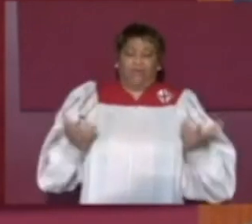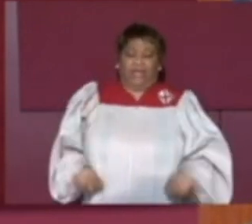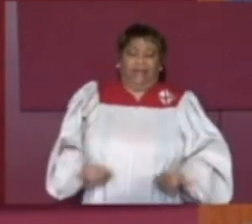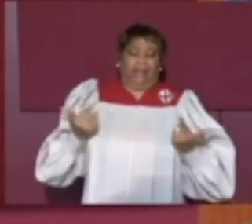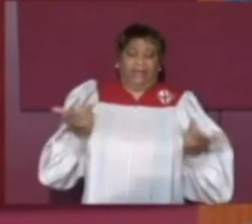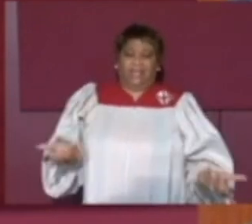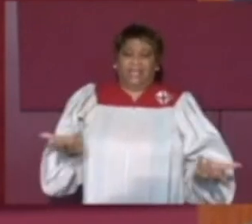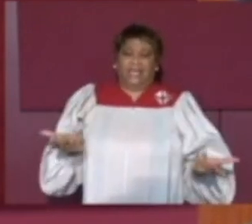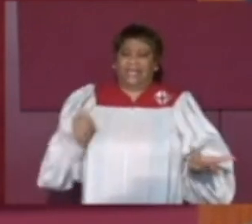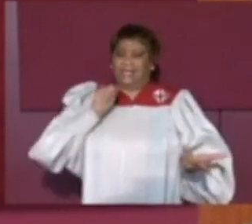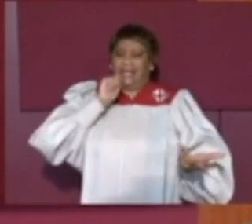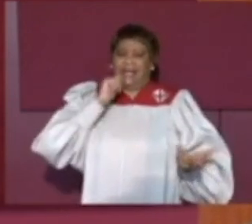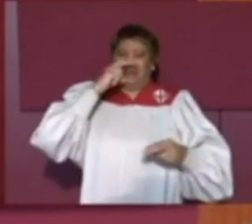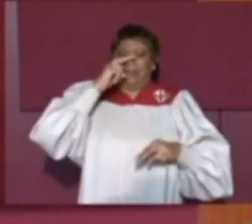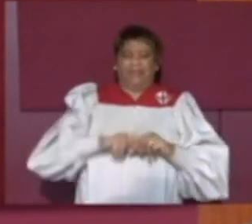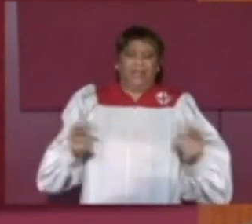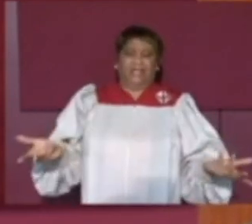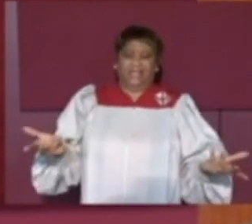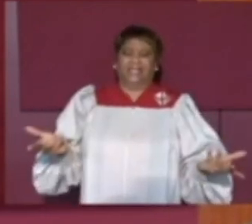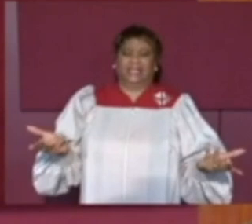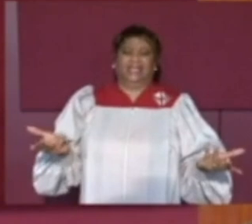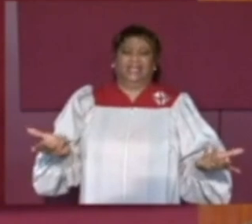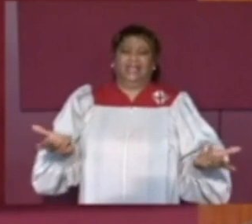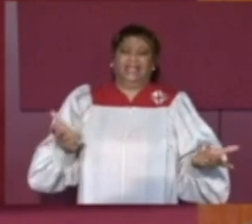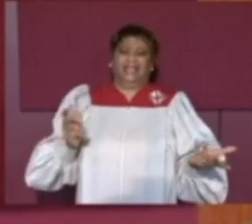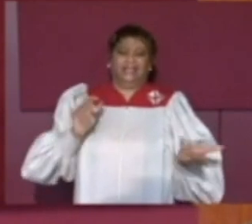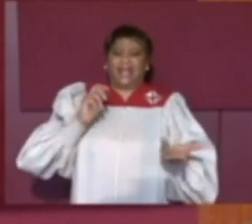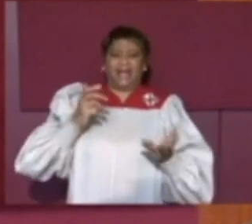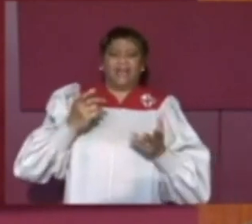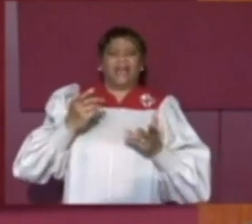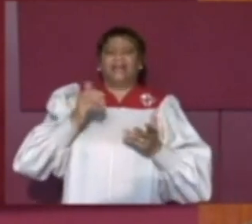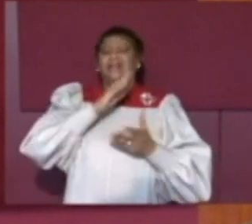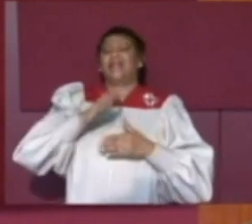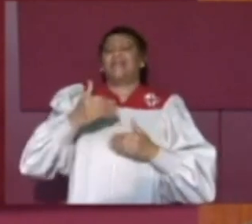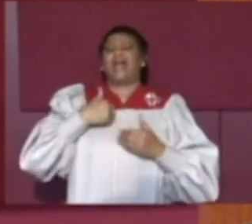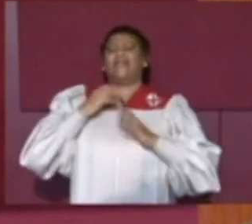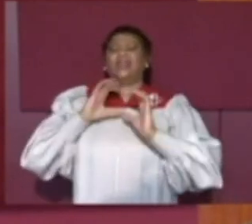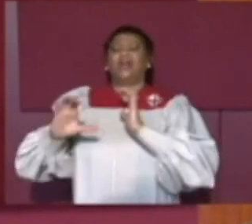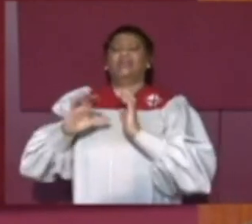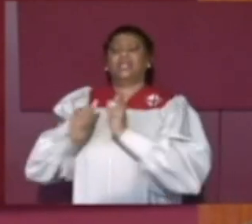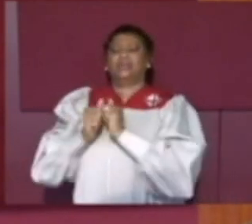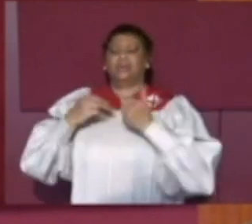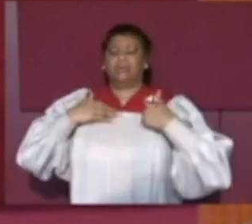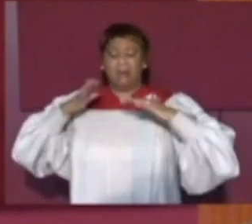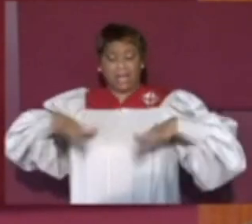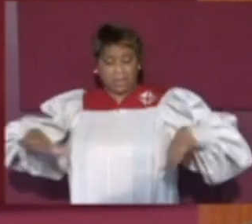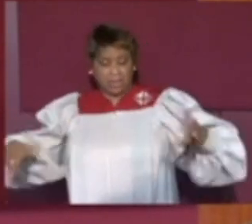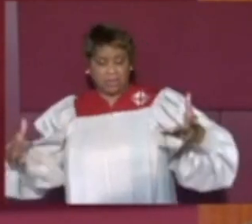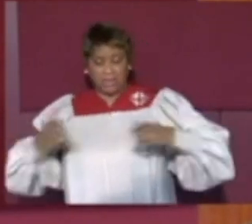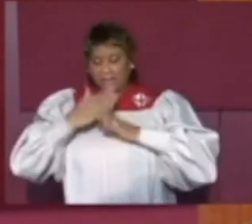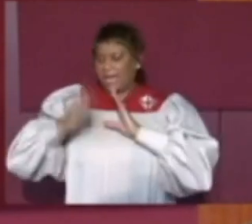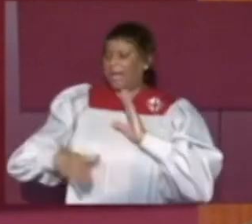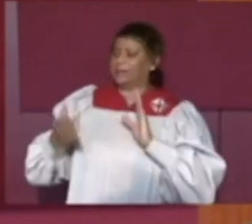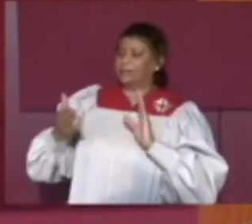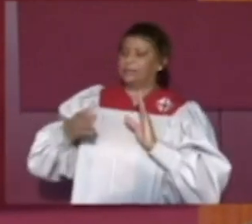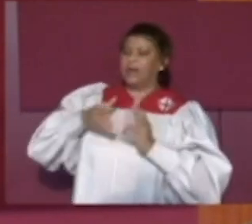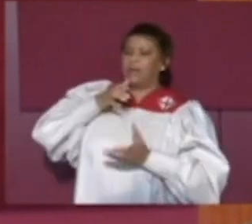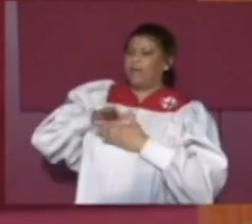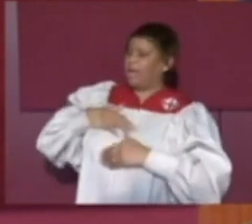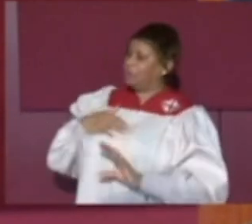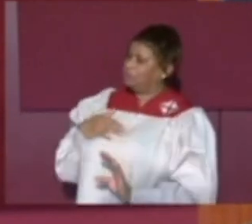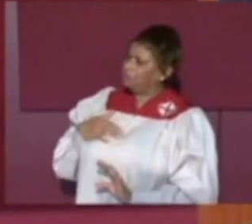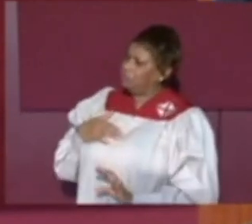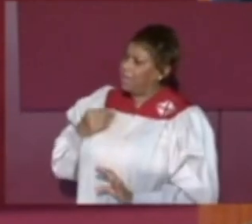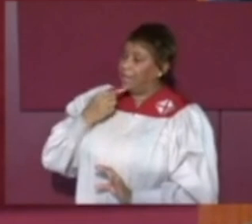going to be expunged, and it's not like you're going to be acquitted. You know, I've never had one of these conversations, and at the end, my wife and I say to our children, you